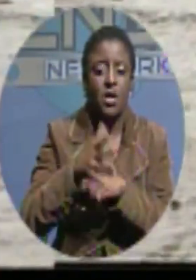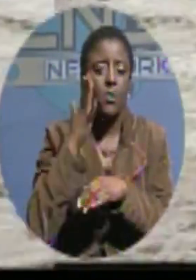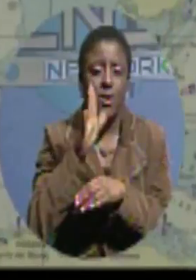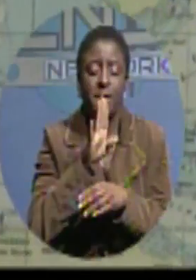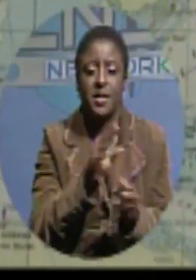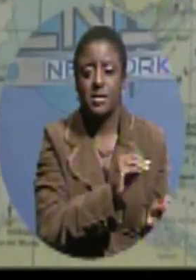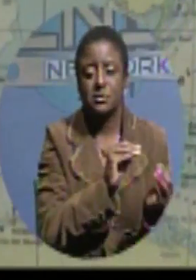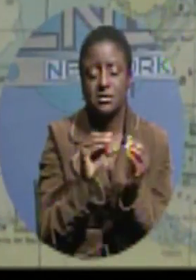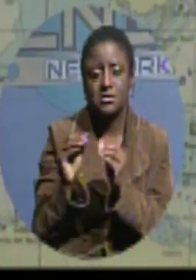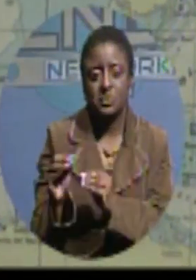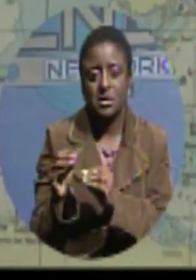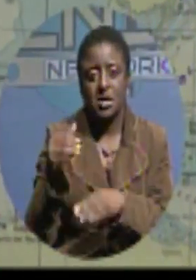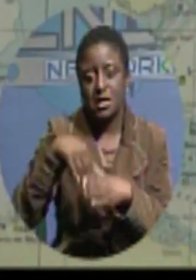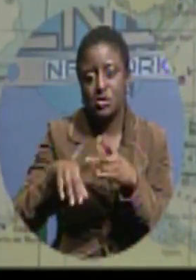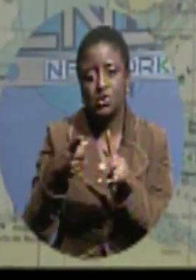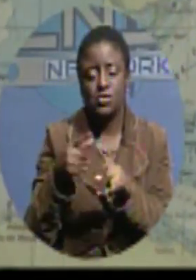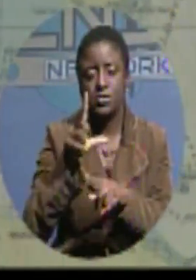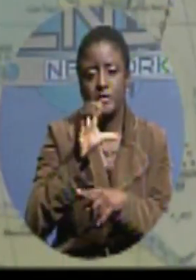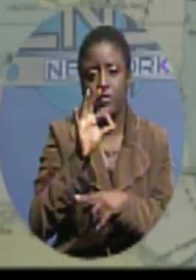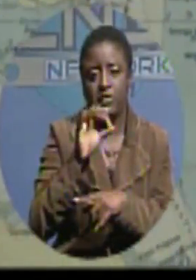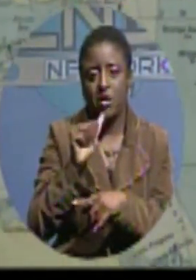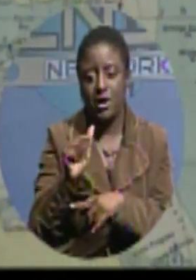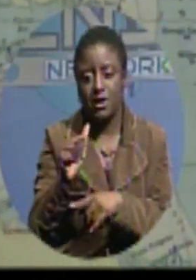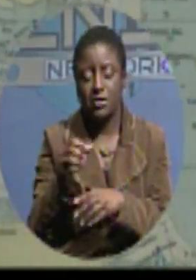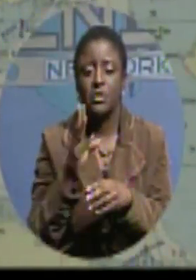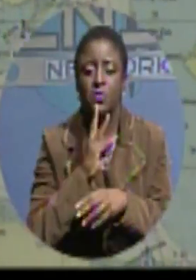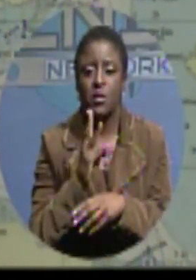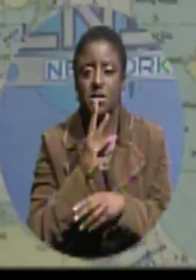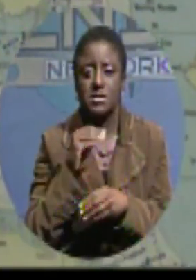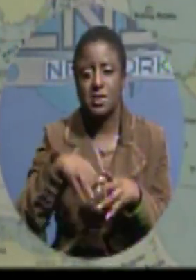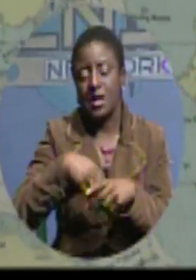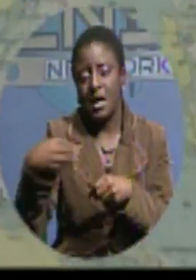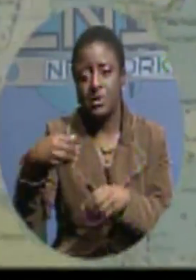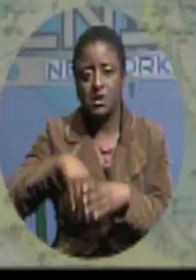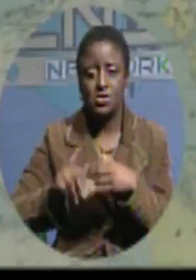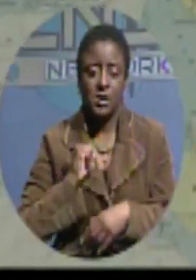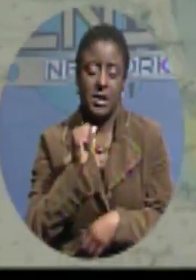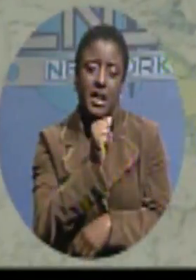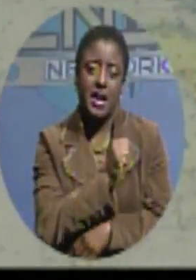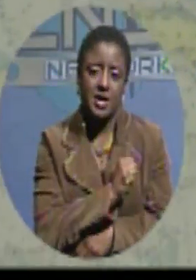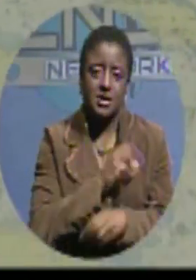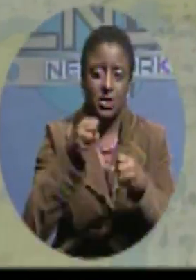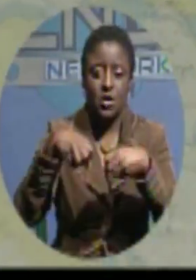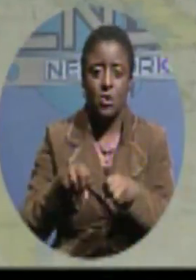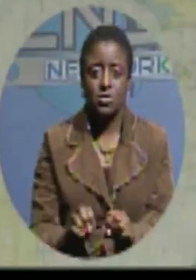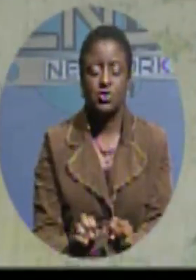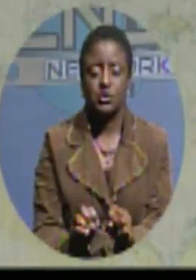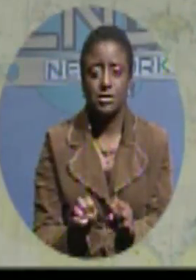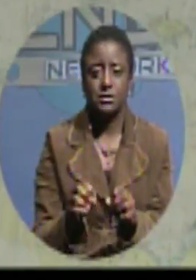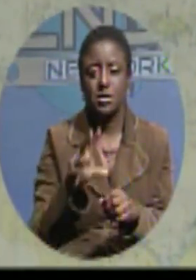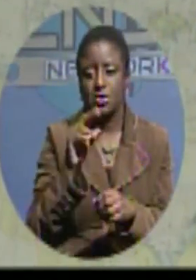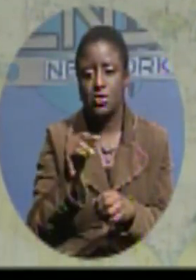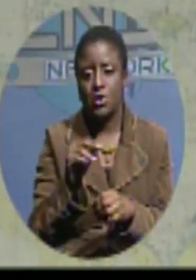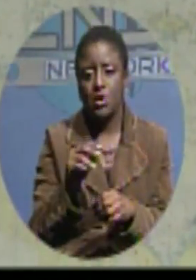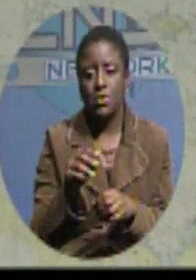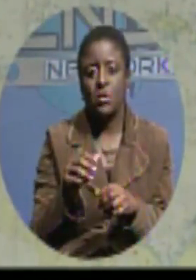action into the Florida Straits and out into the Atlantic Ocean. No land area or any land-based resources appear to be at risk